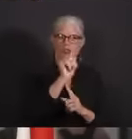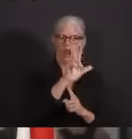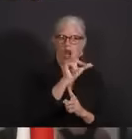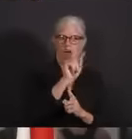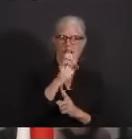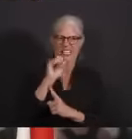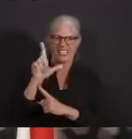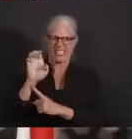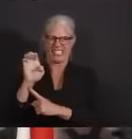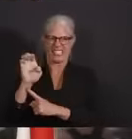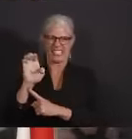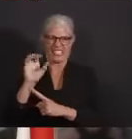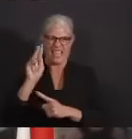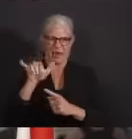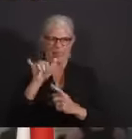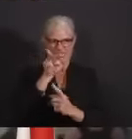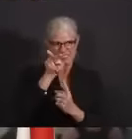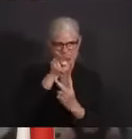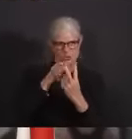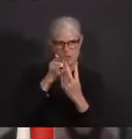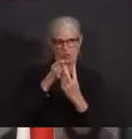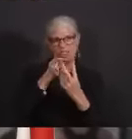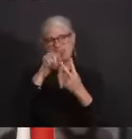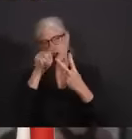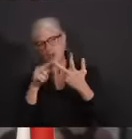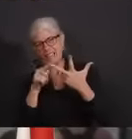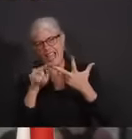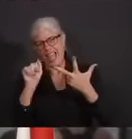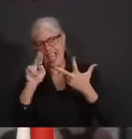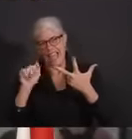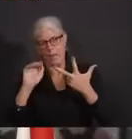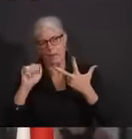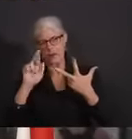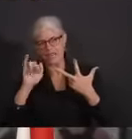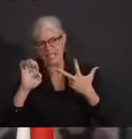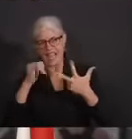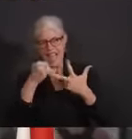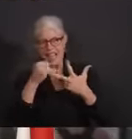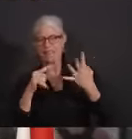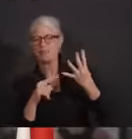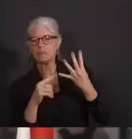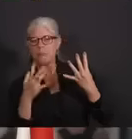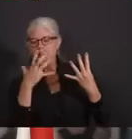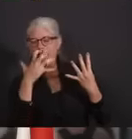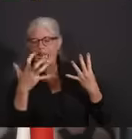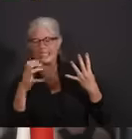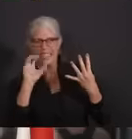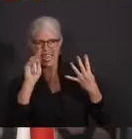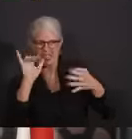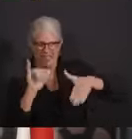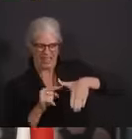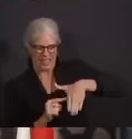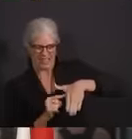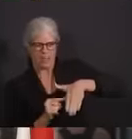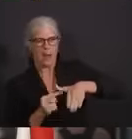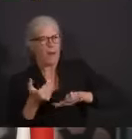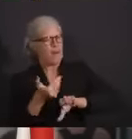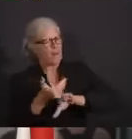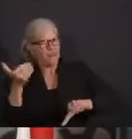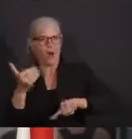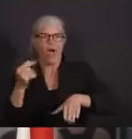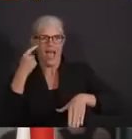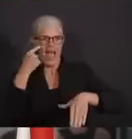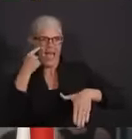up until Anna Maria Island in Manatee County. Prior to landfall, the state completed nearly